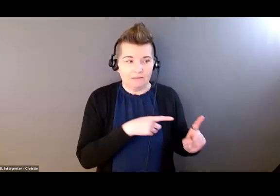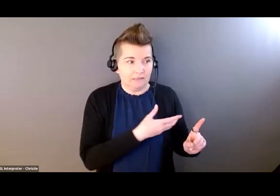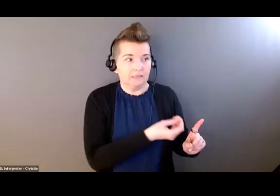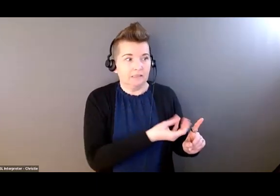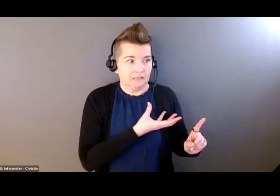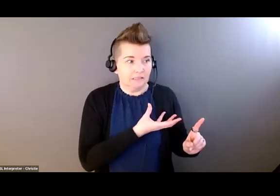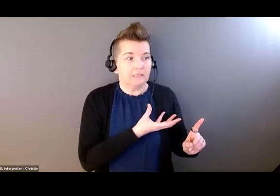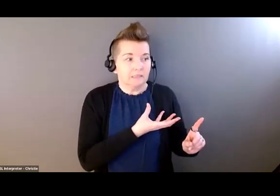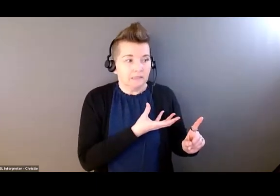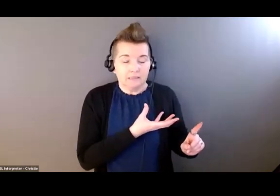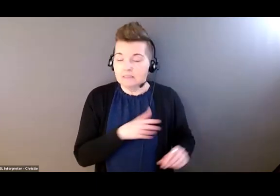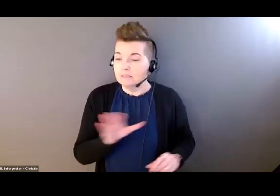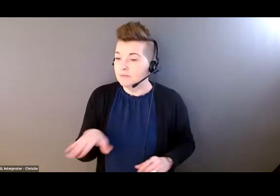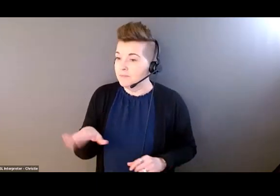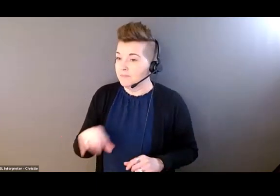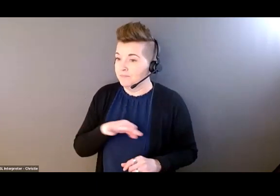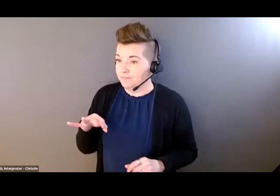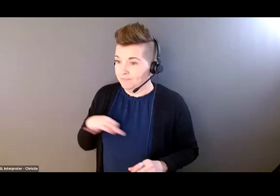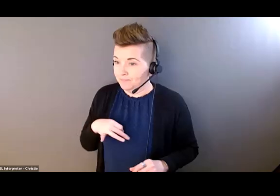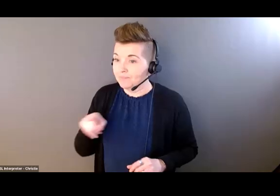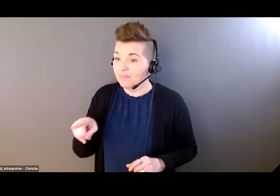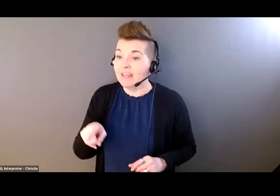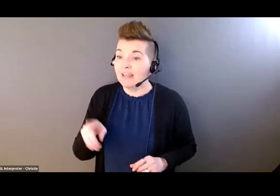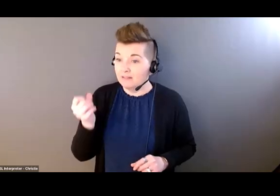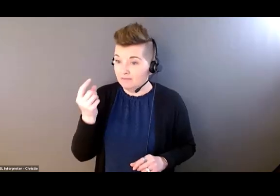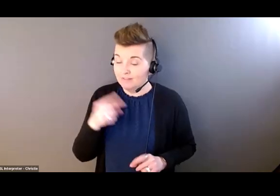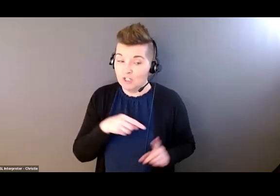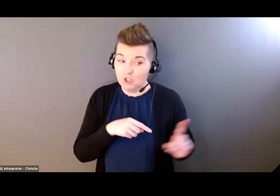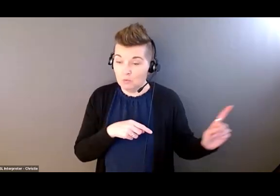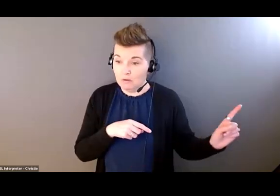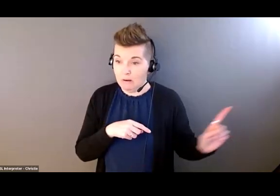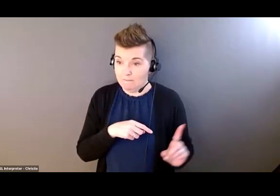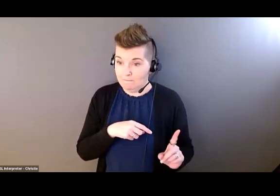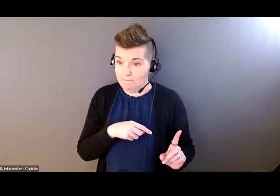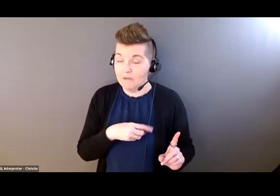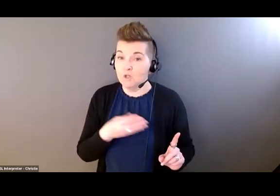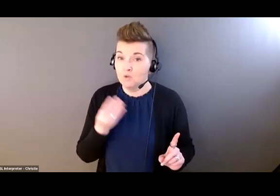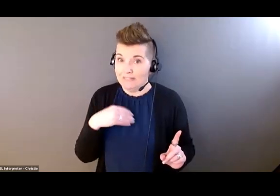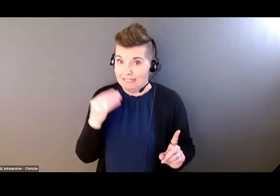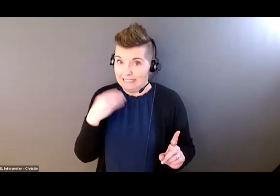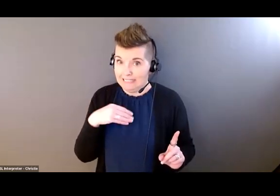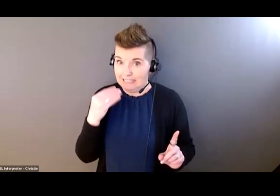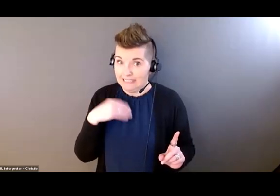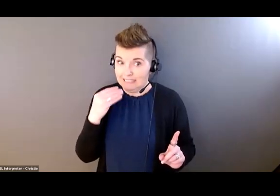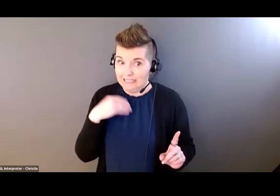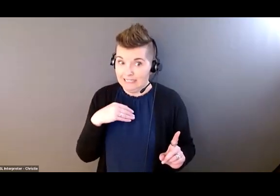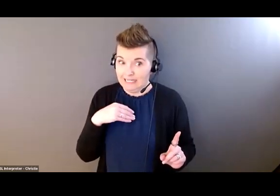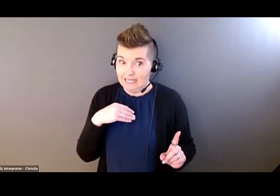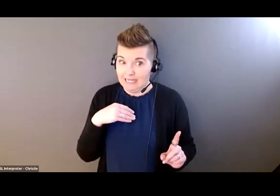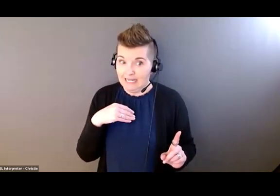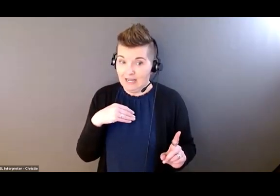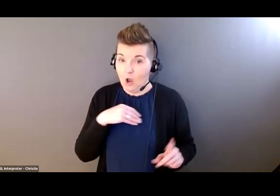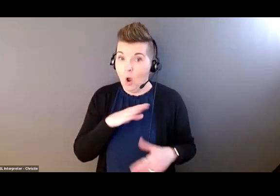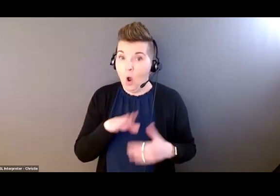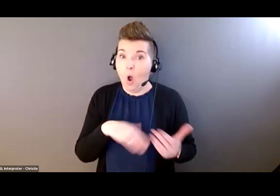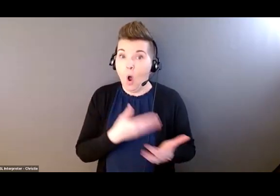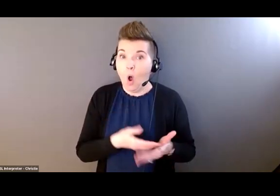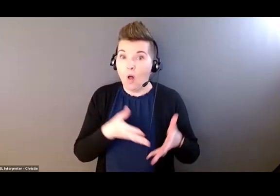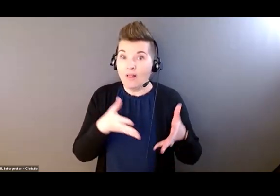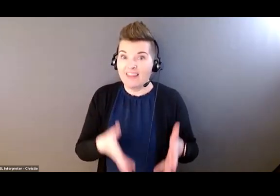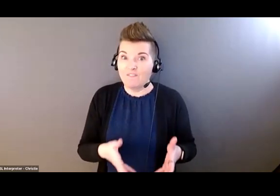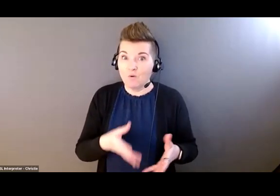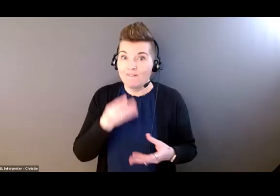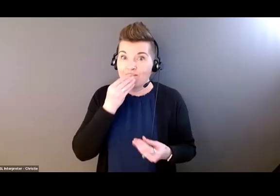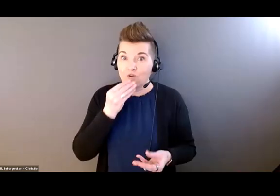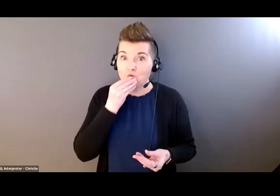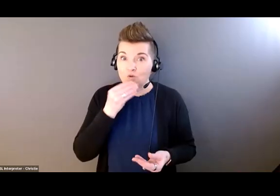her in a way that was safe for her, right? And now it's not questioned, but I think part of it